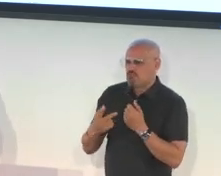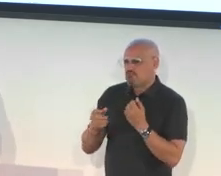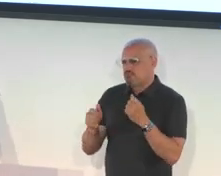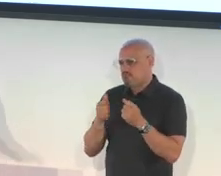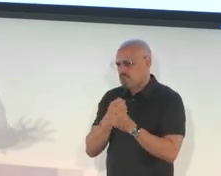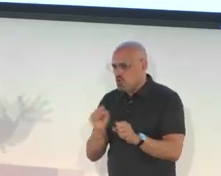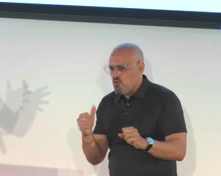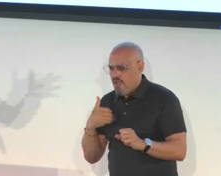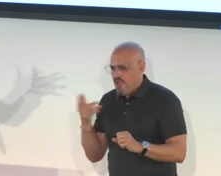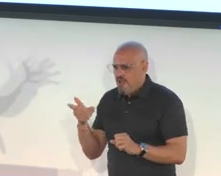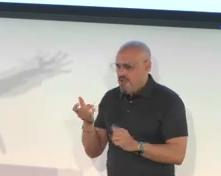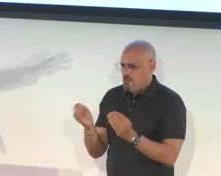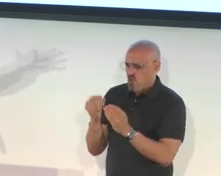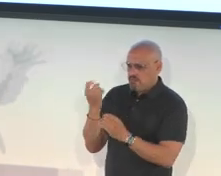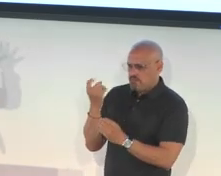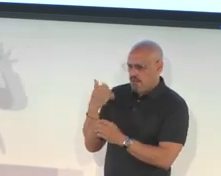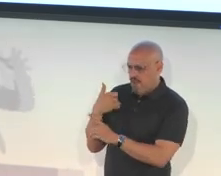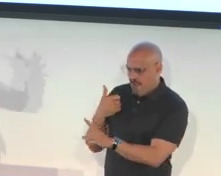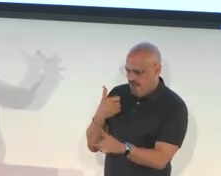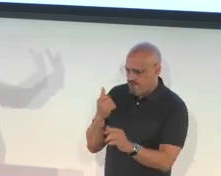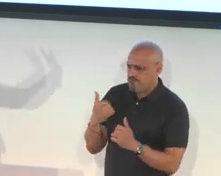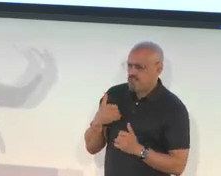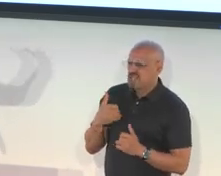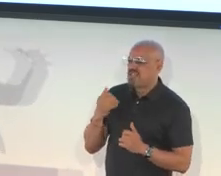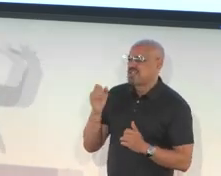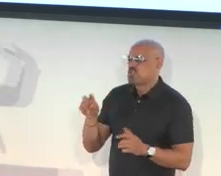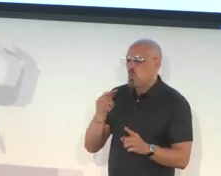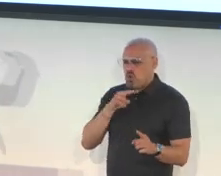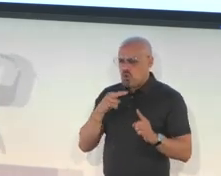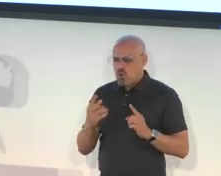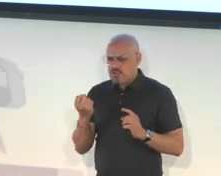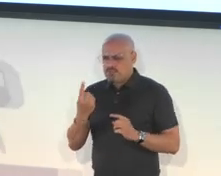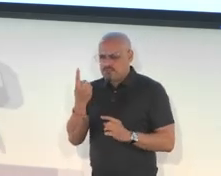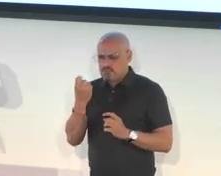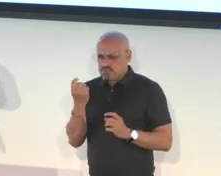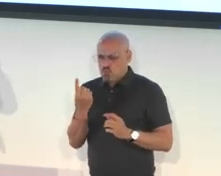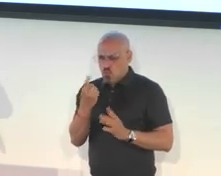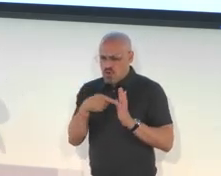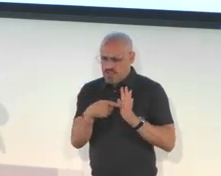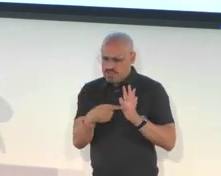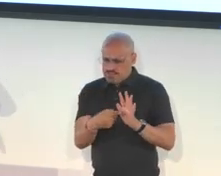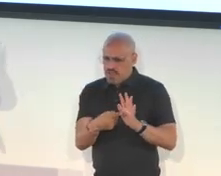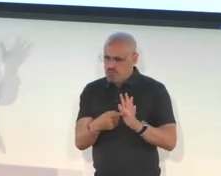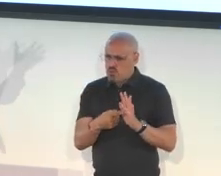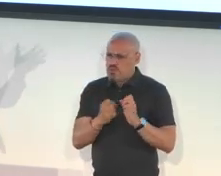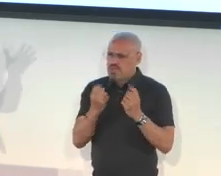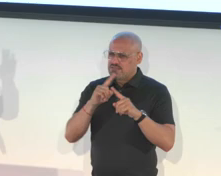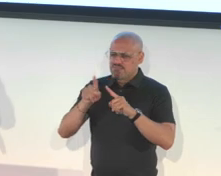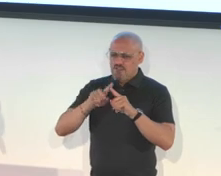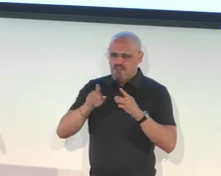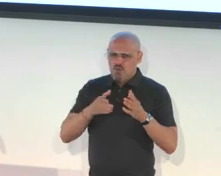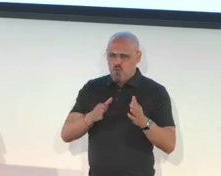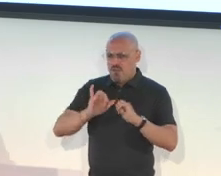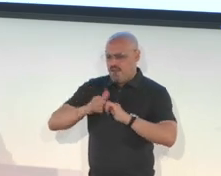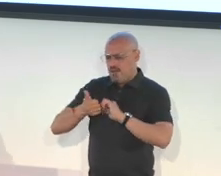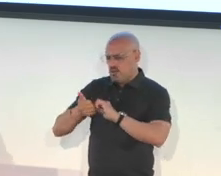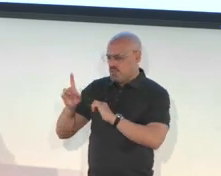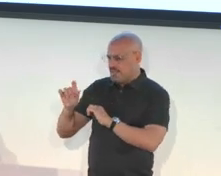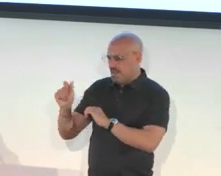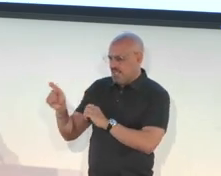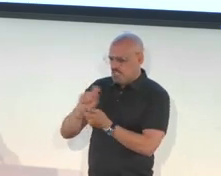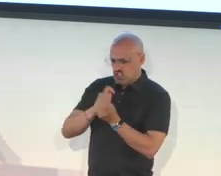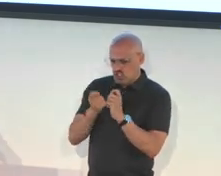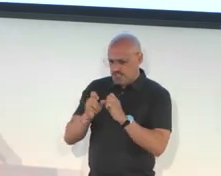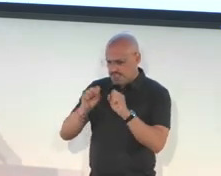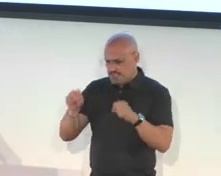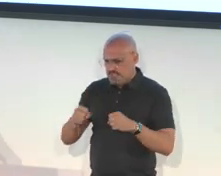when we're looking at, and I say this just as an example, because there's so many different ways that we can change how data moves through a system in a meaningful way